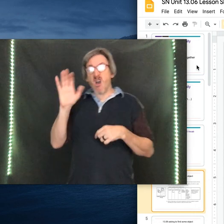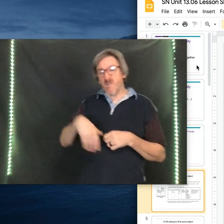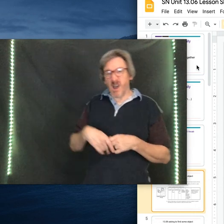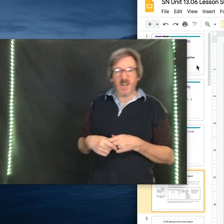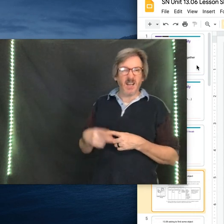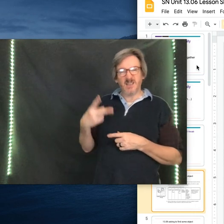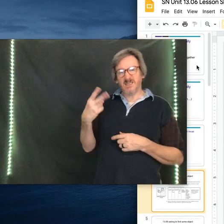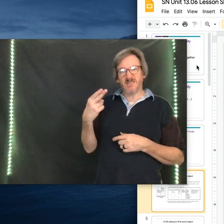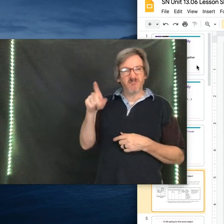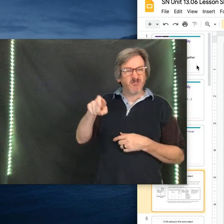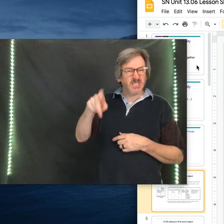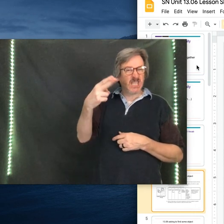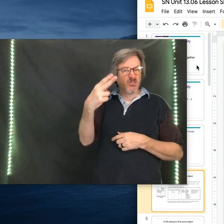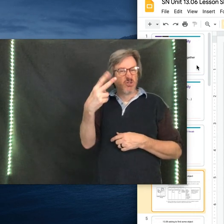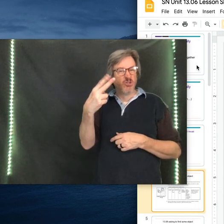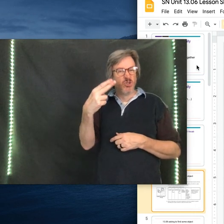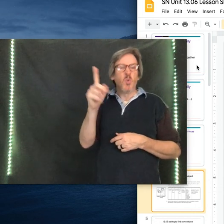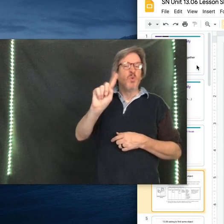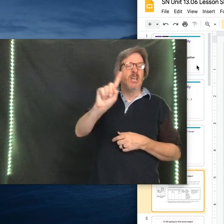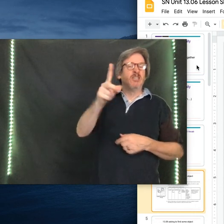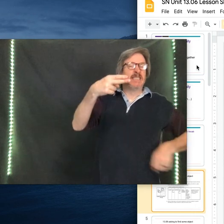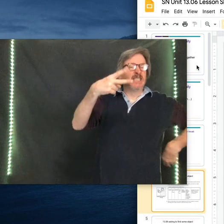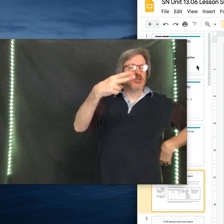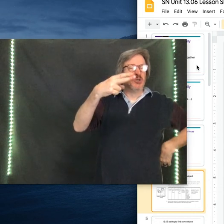would go, oh, I need...